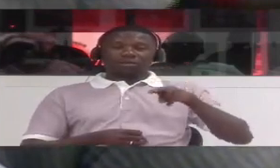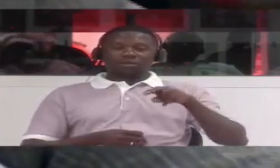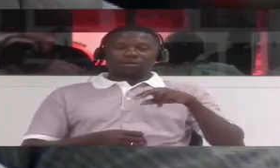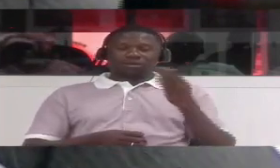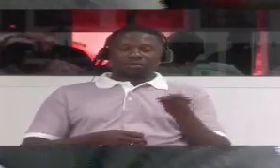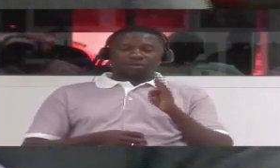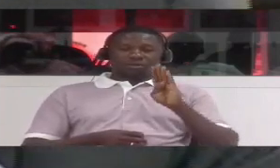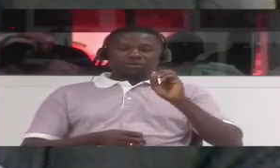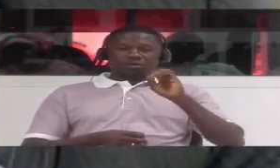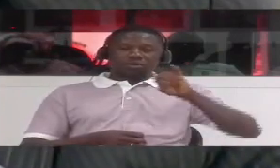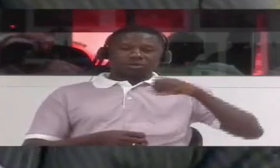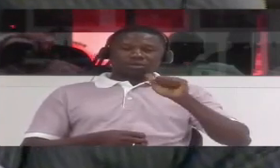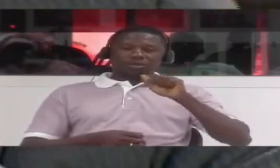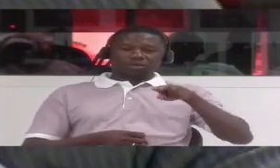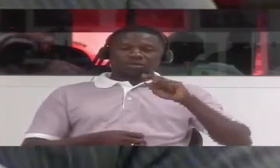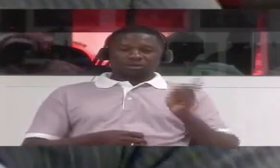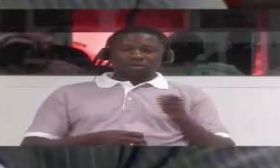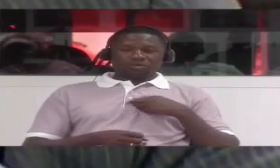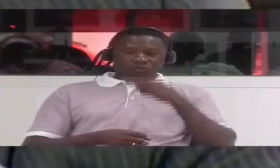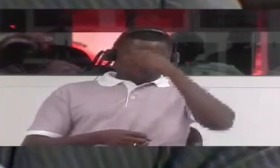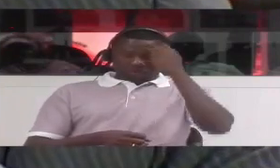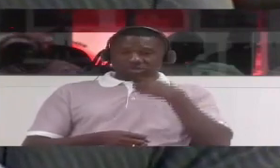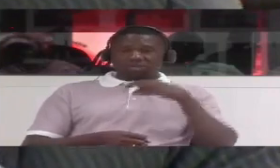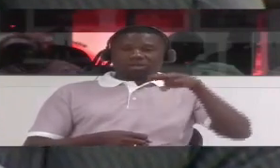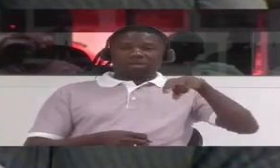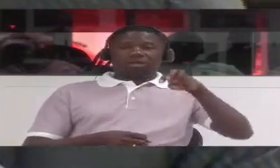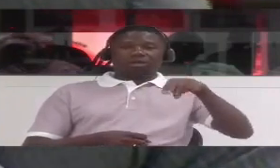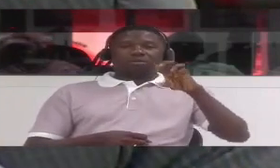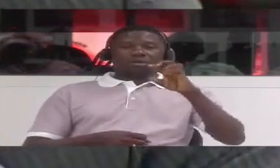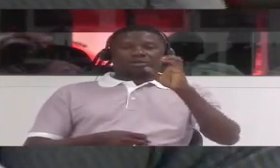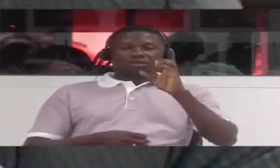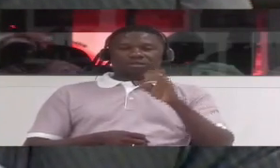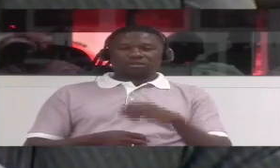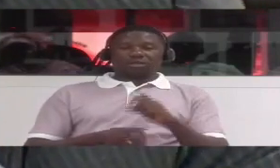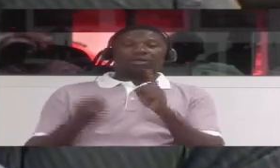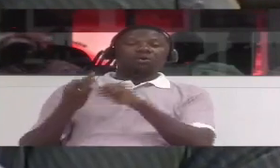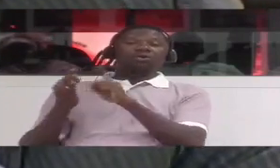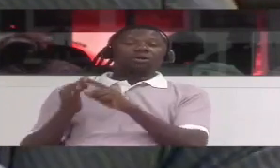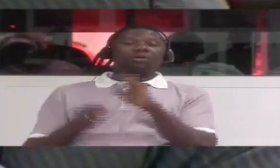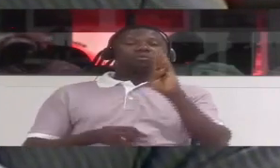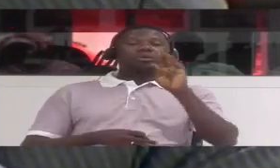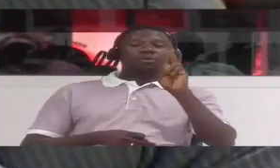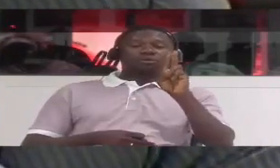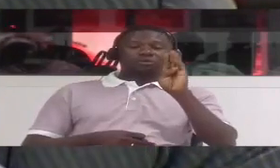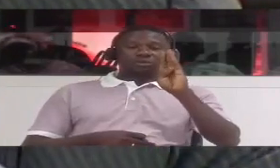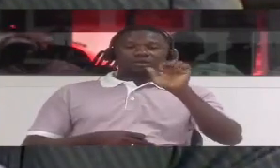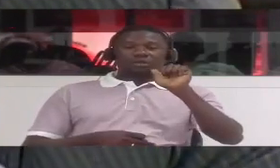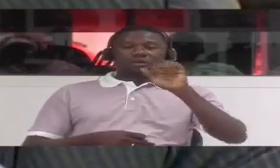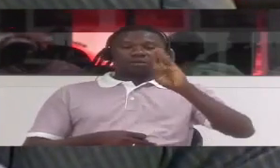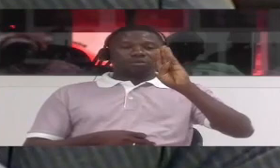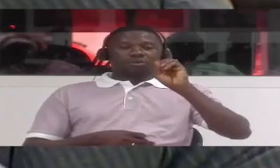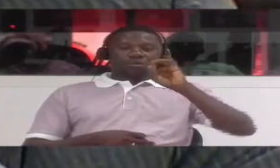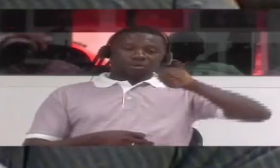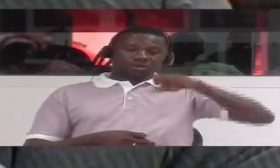Buba Bojang. Buba Bojang is a soldier. I think he's still serving. He saw me. He saw me in those